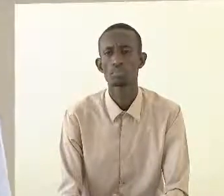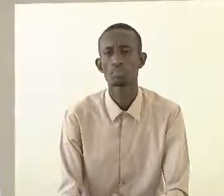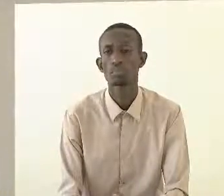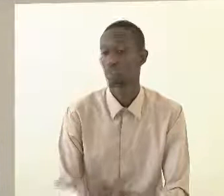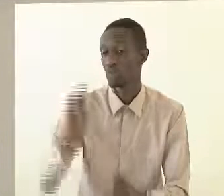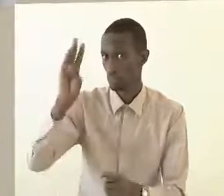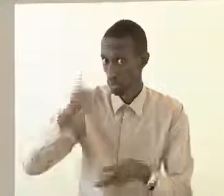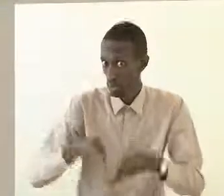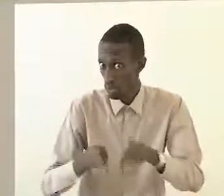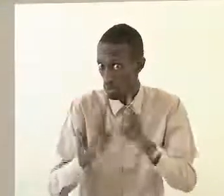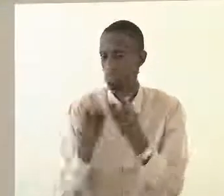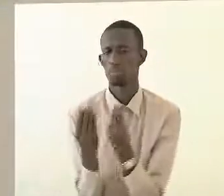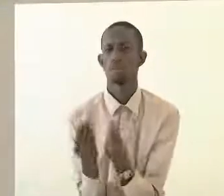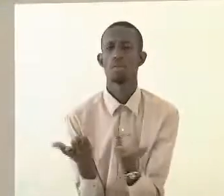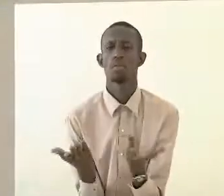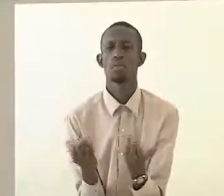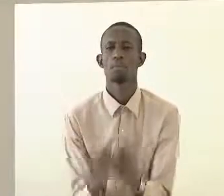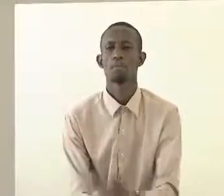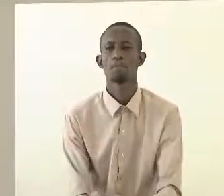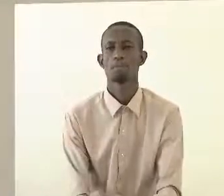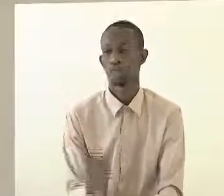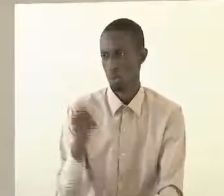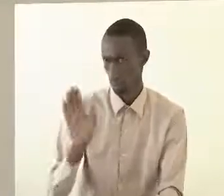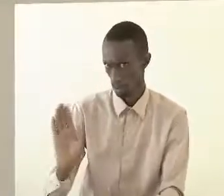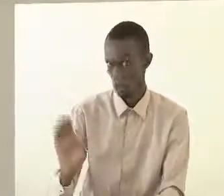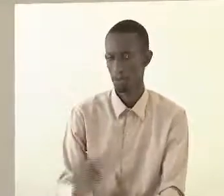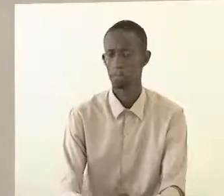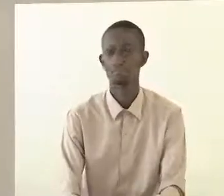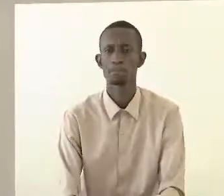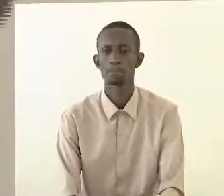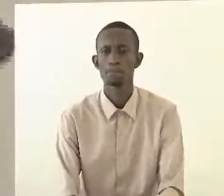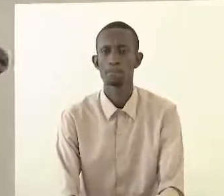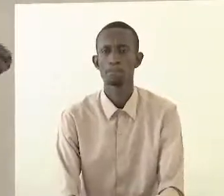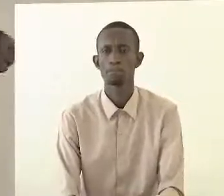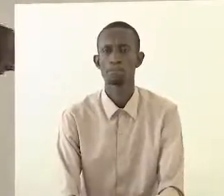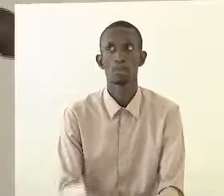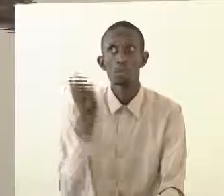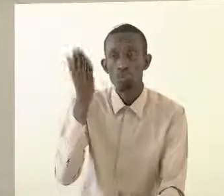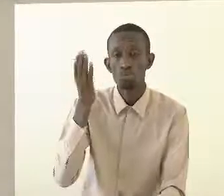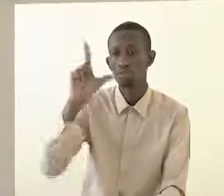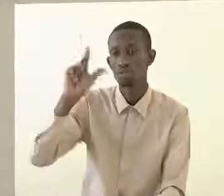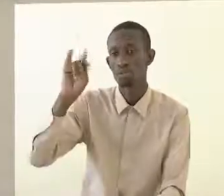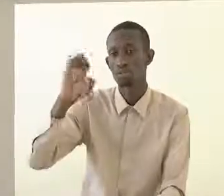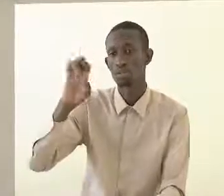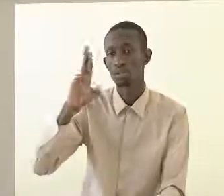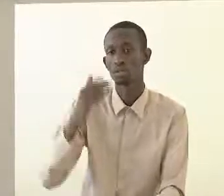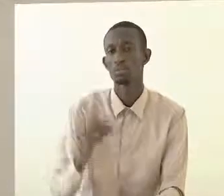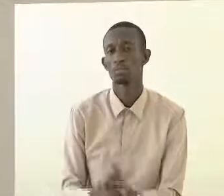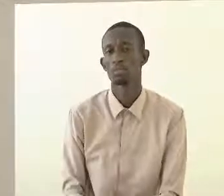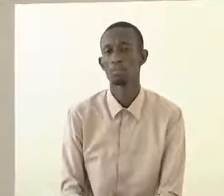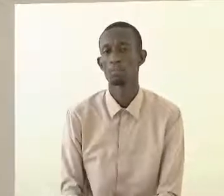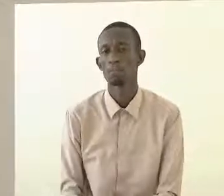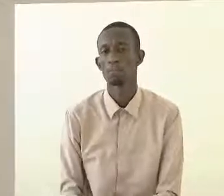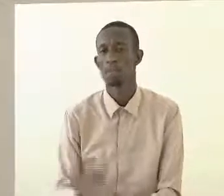The method is simple. You let this linear expression